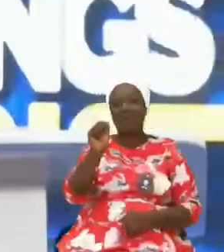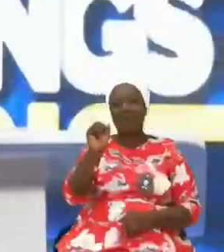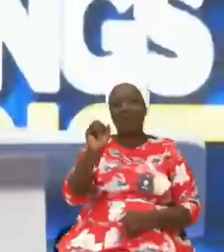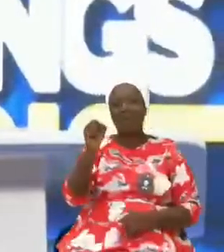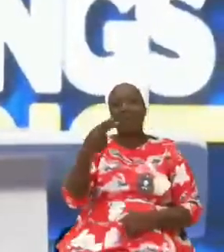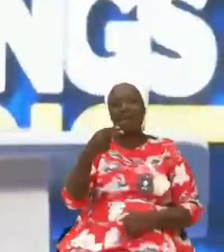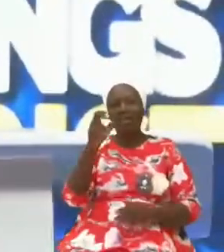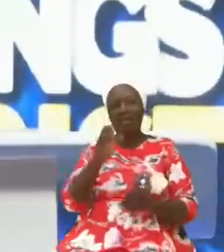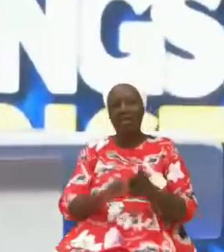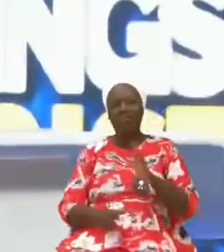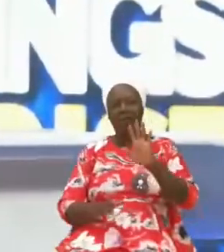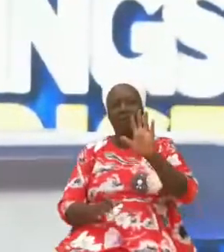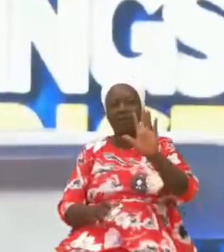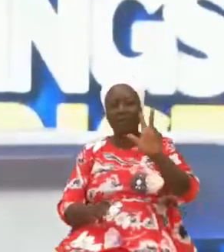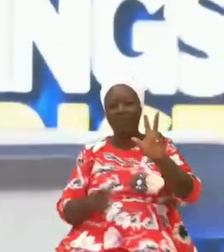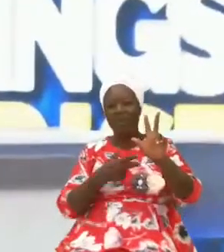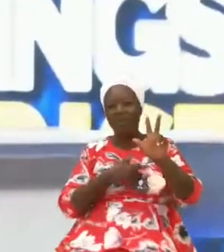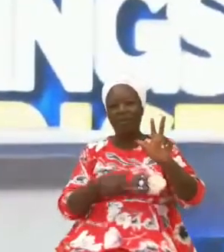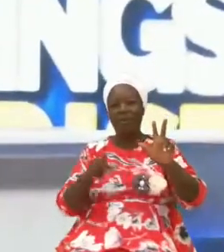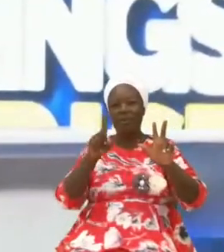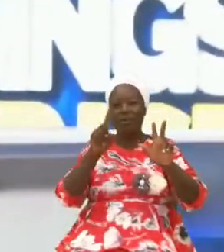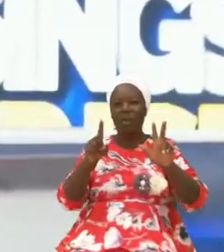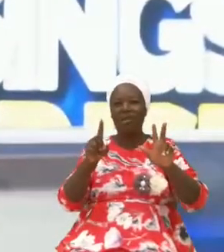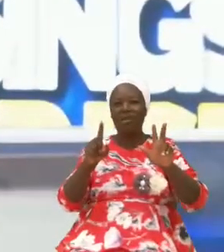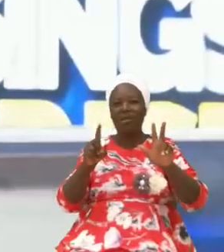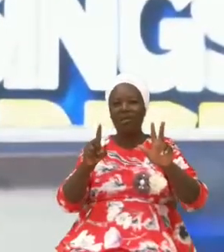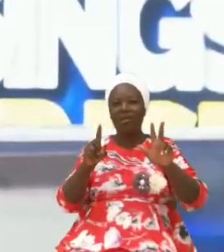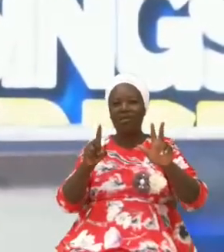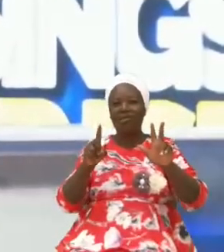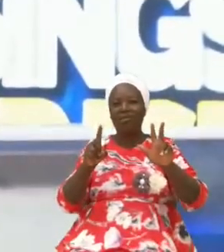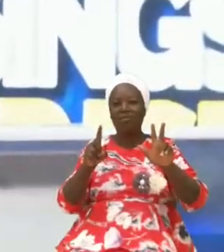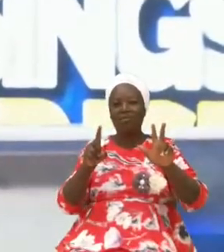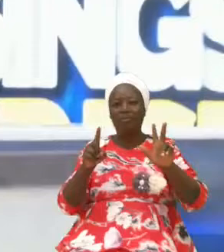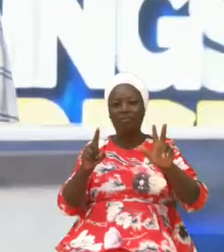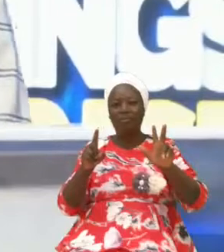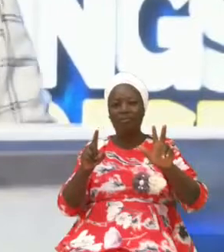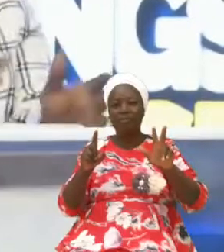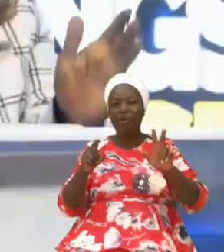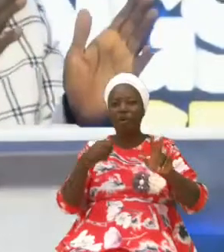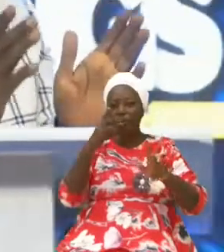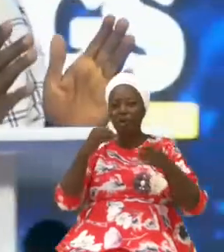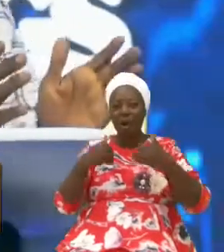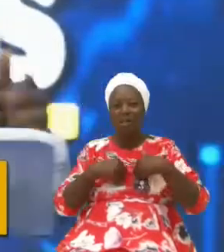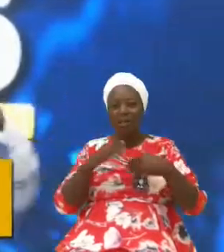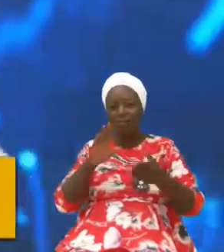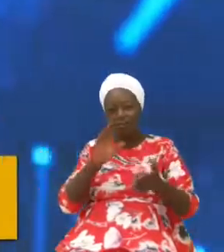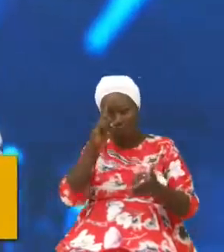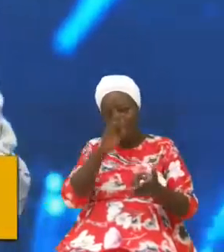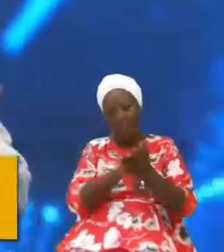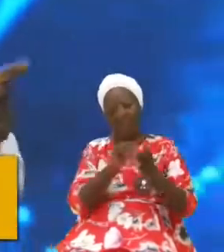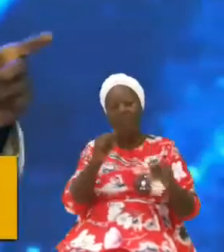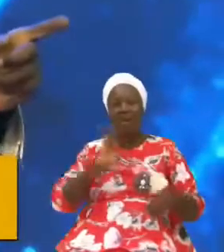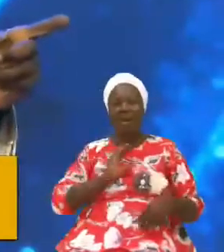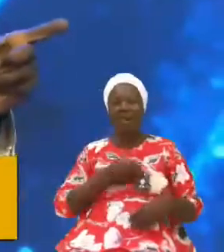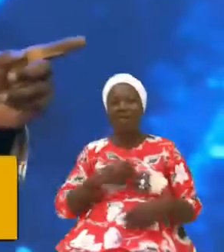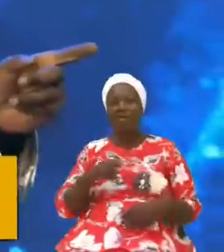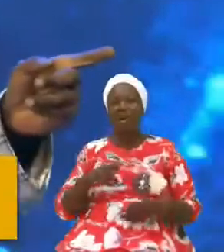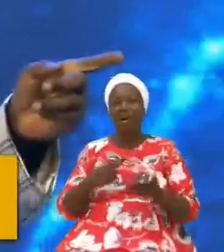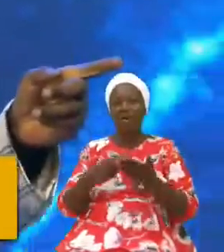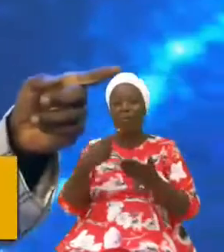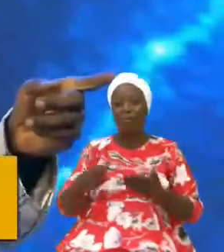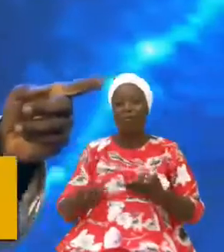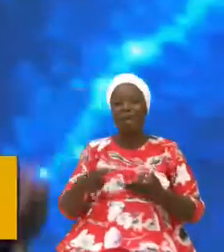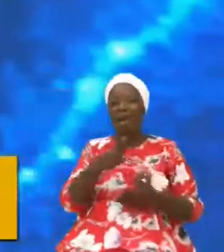chapter 53. And I'm reading from verse 1. Isaiah chapter 53, verse 1.